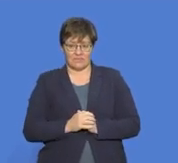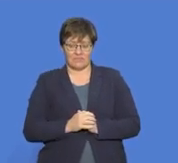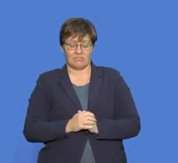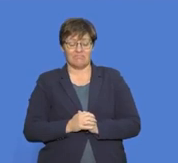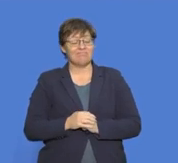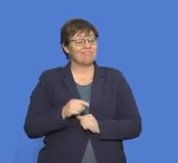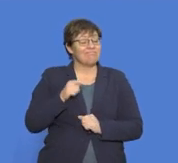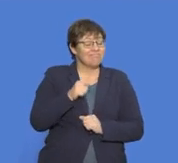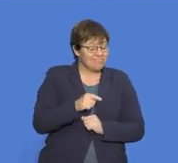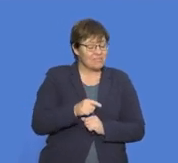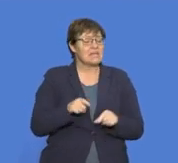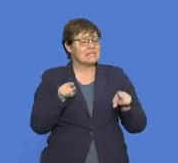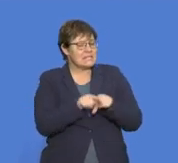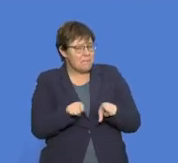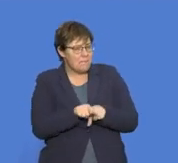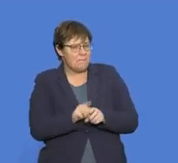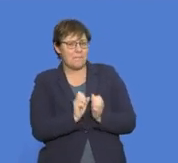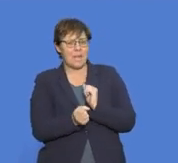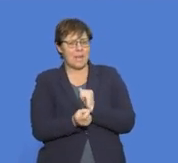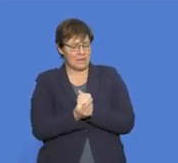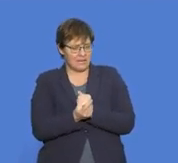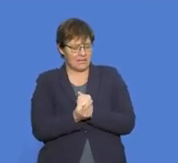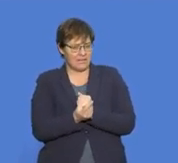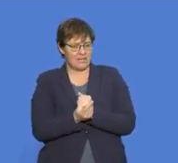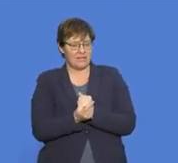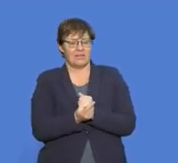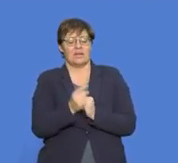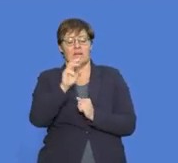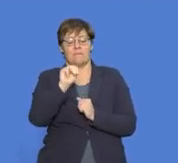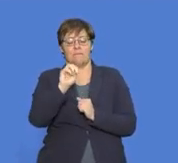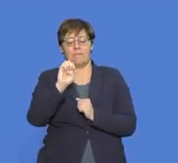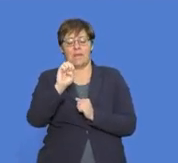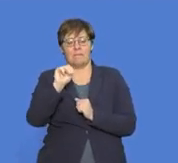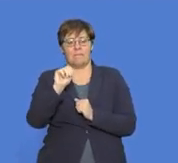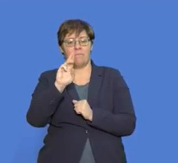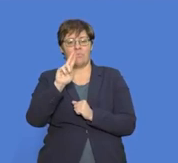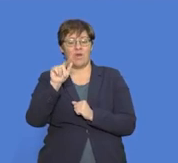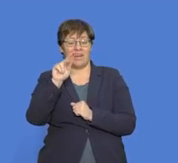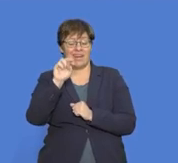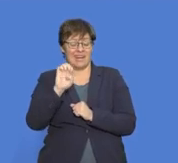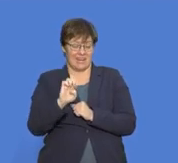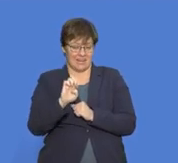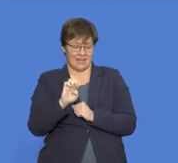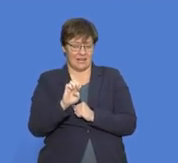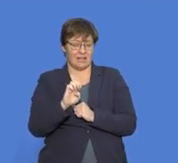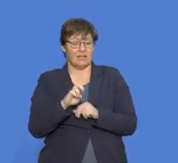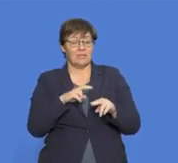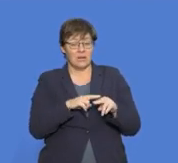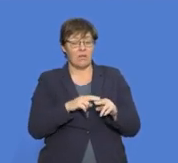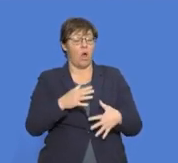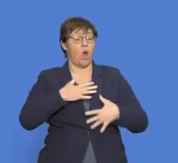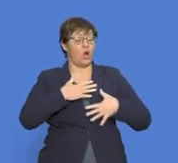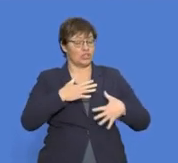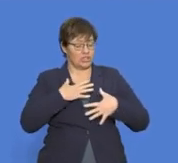Diffusion can also occur through membranes as long as the molecules, for example, oxygen,